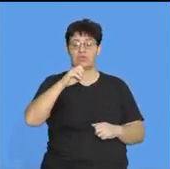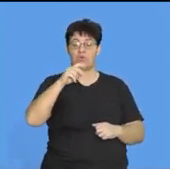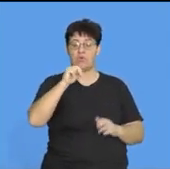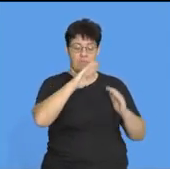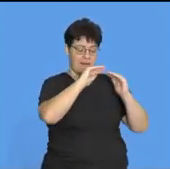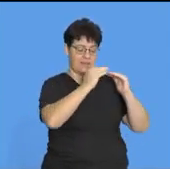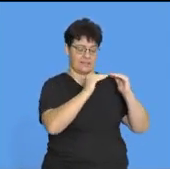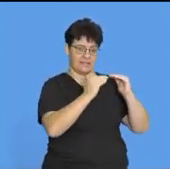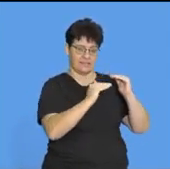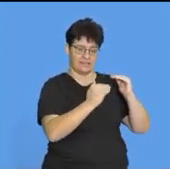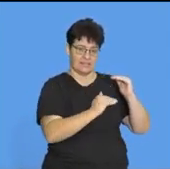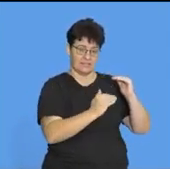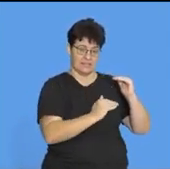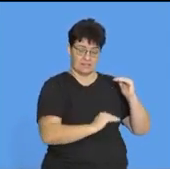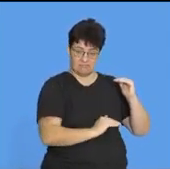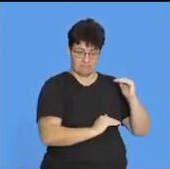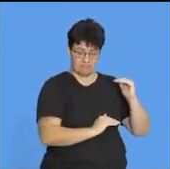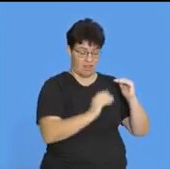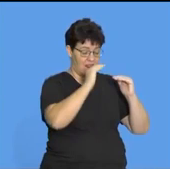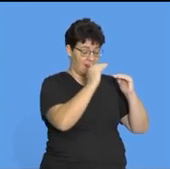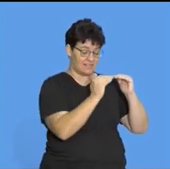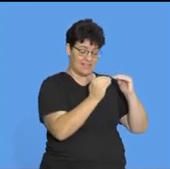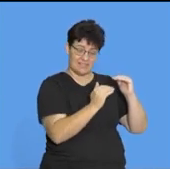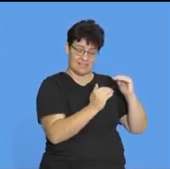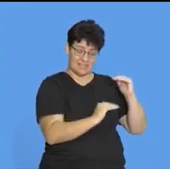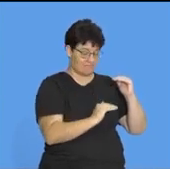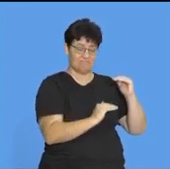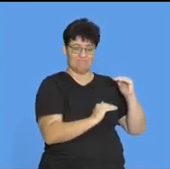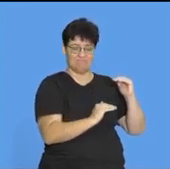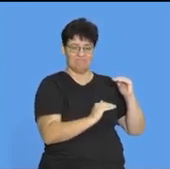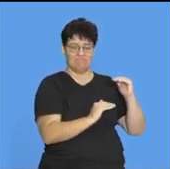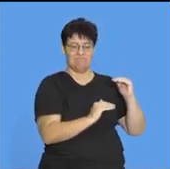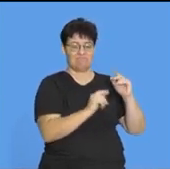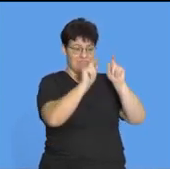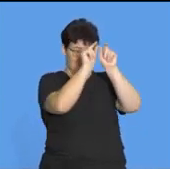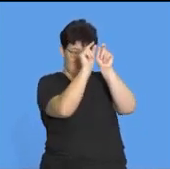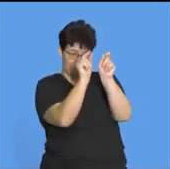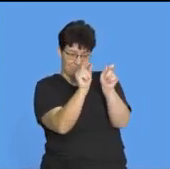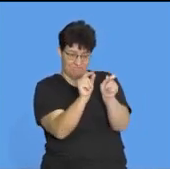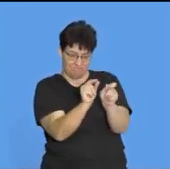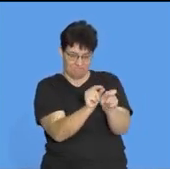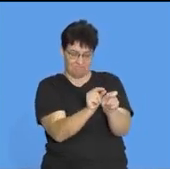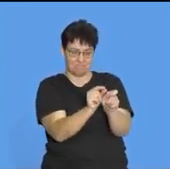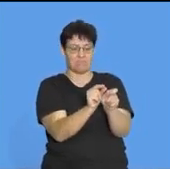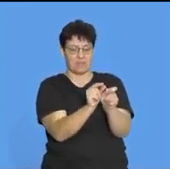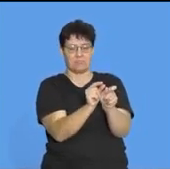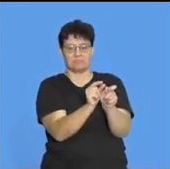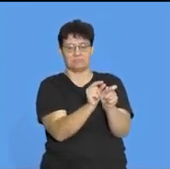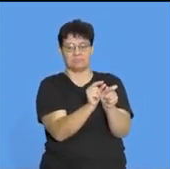decreases. And when the level of progesterone decrease, you find that the lining of the vascular membrane in the